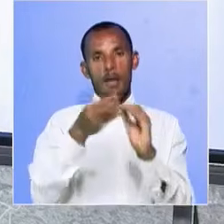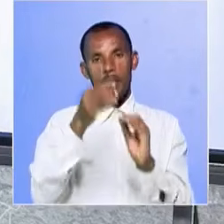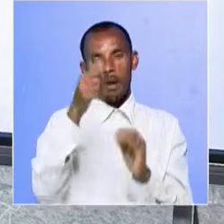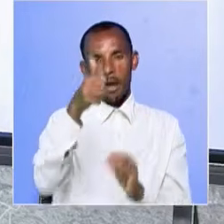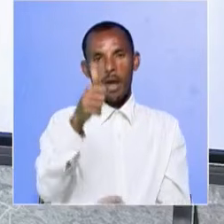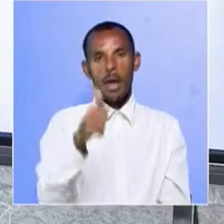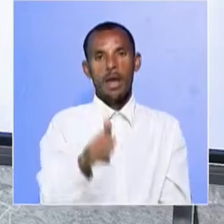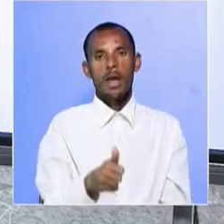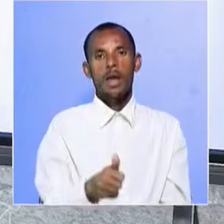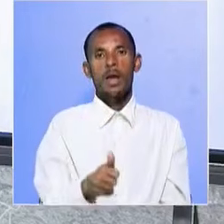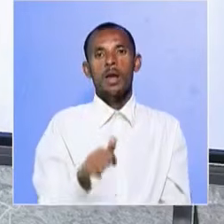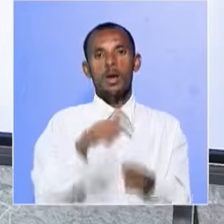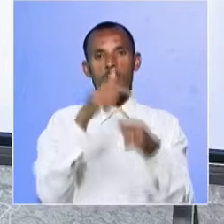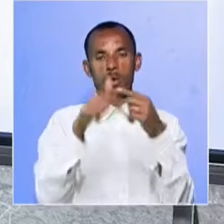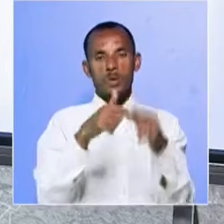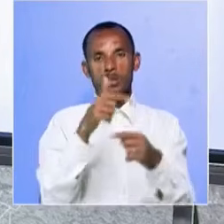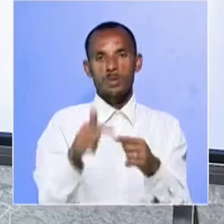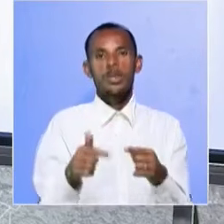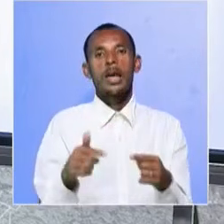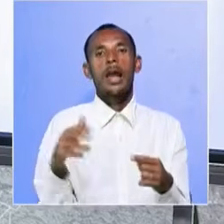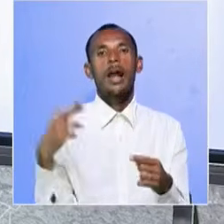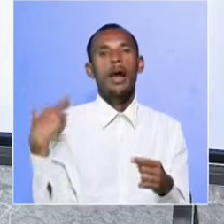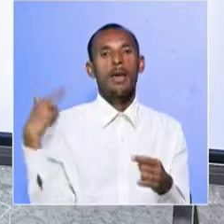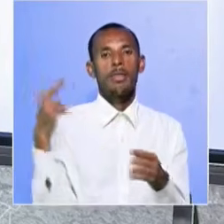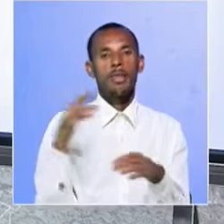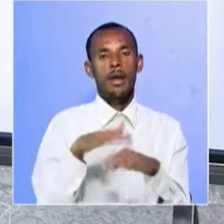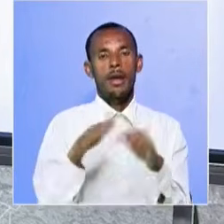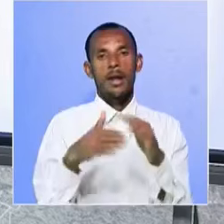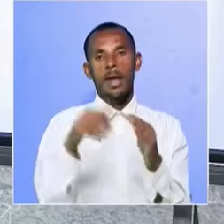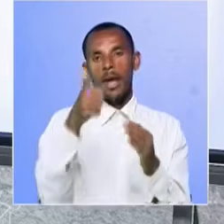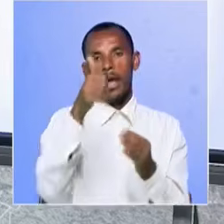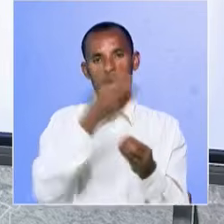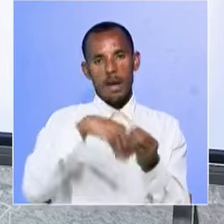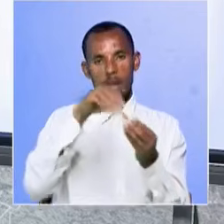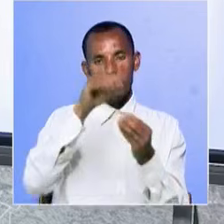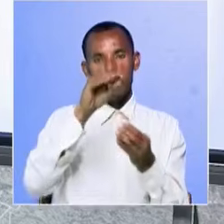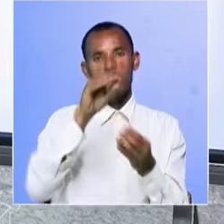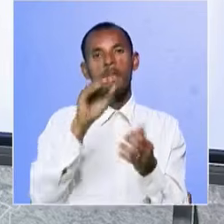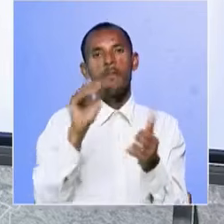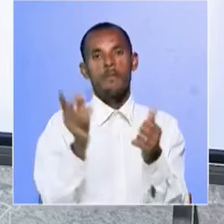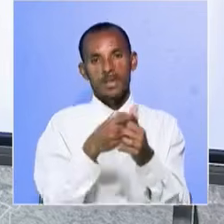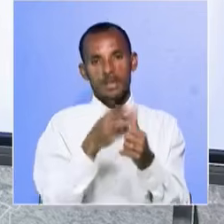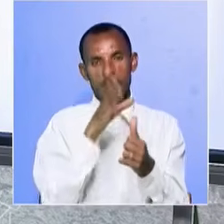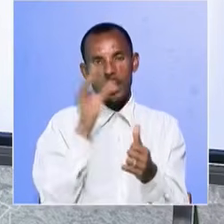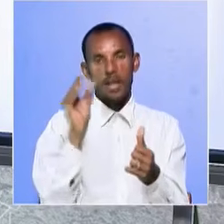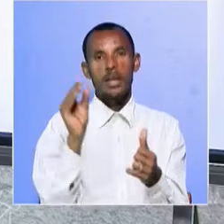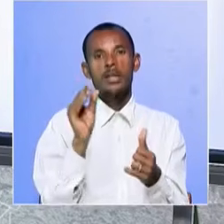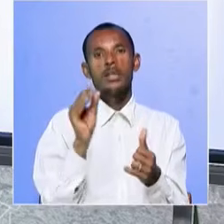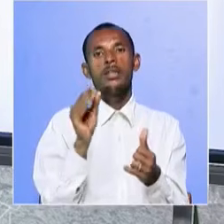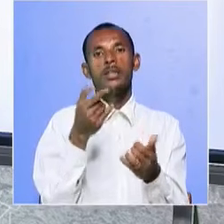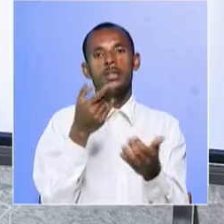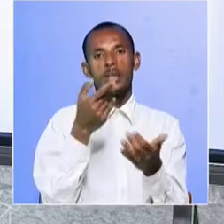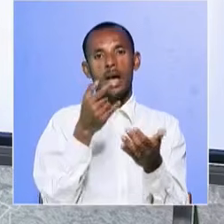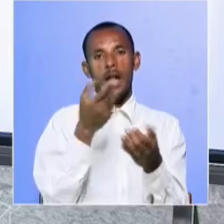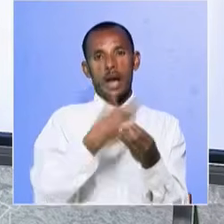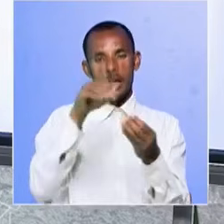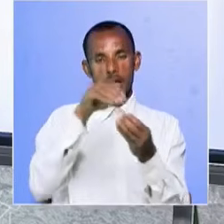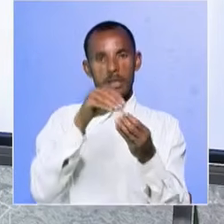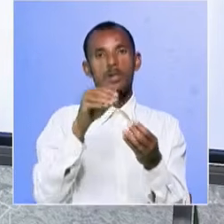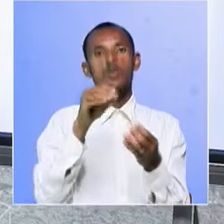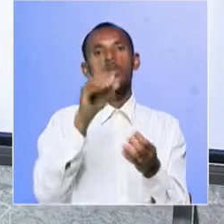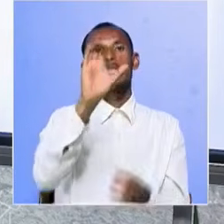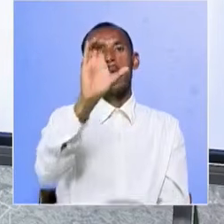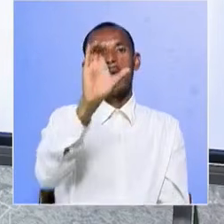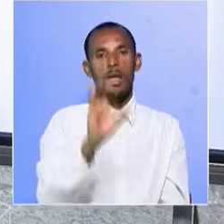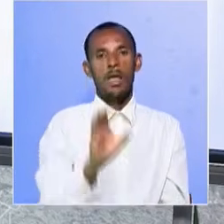Then go to the right-hand side, add A and B first, and add that result with C.